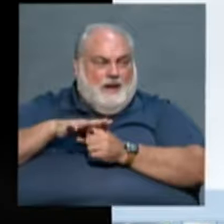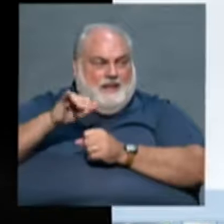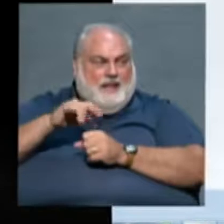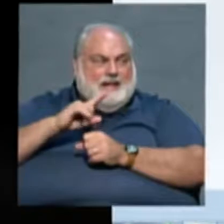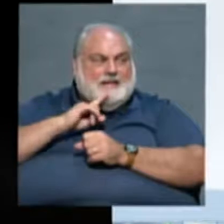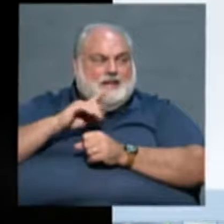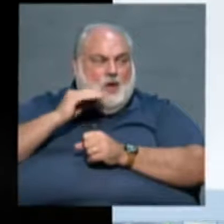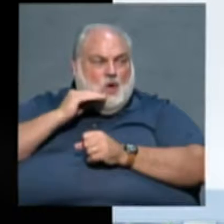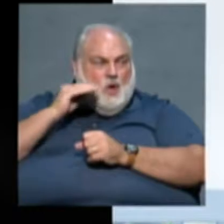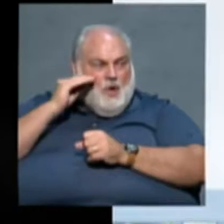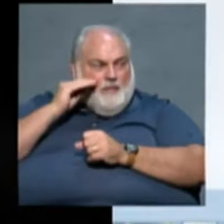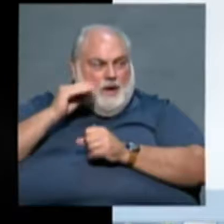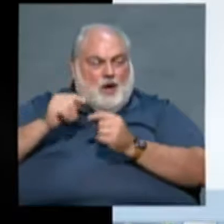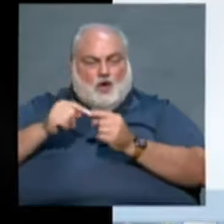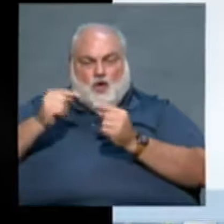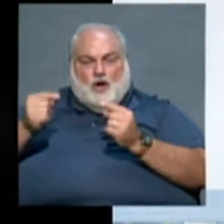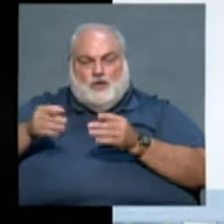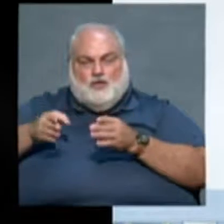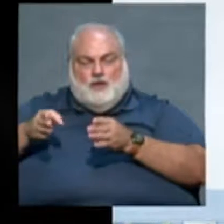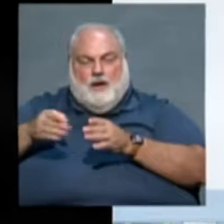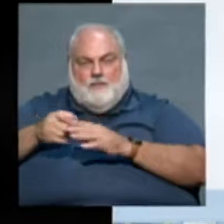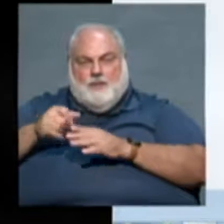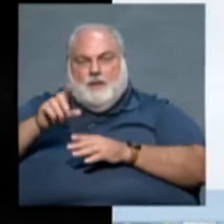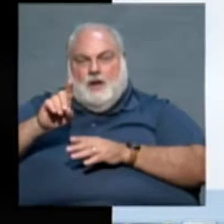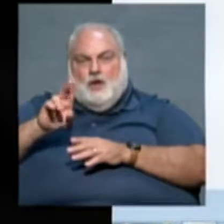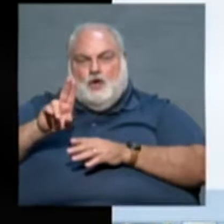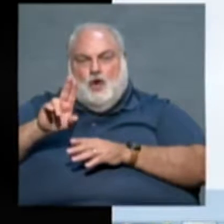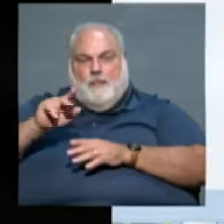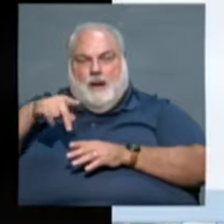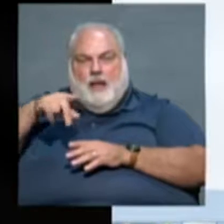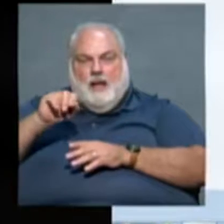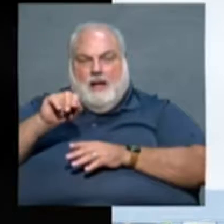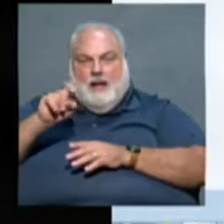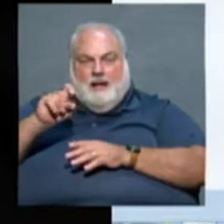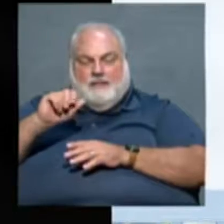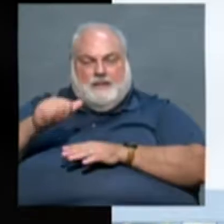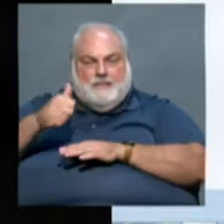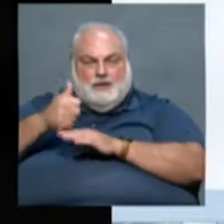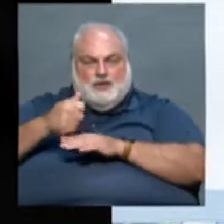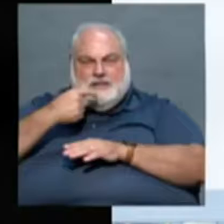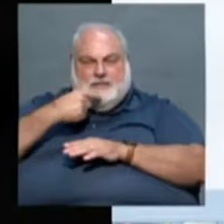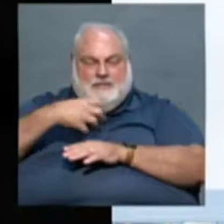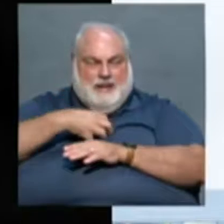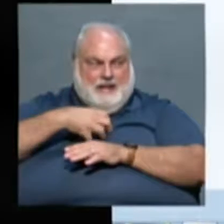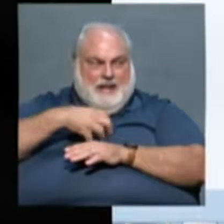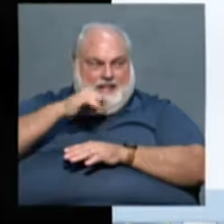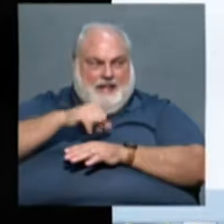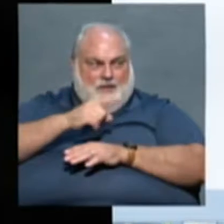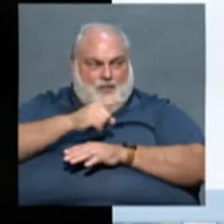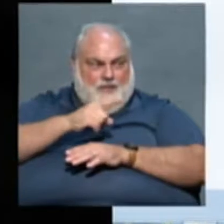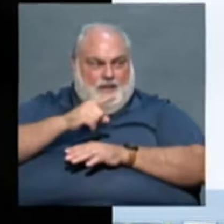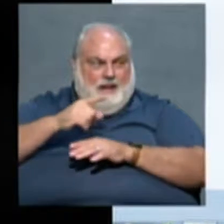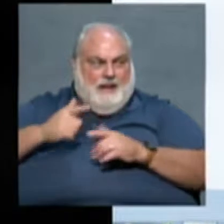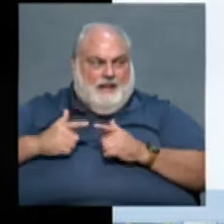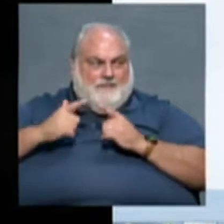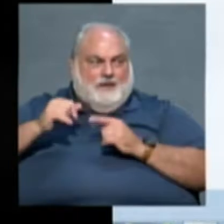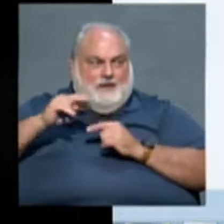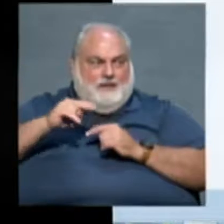is the home that's right across the street from the duplexes that we have that's going up that she's complaining about. That's the one they live in.